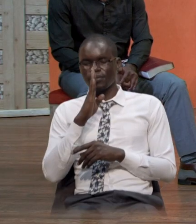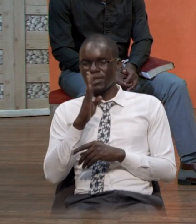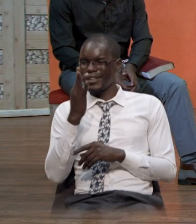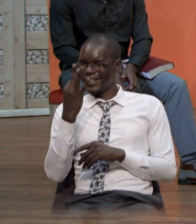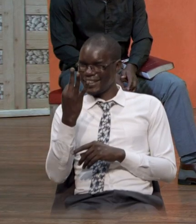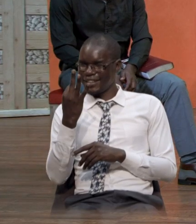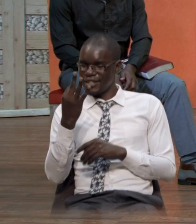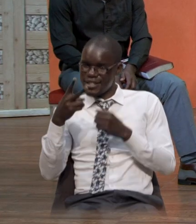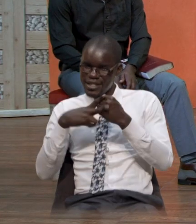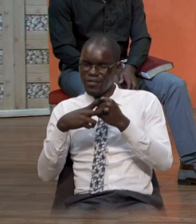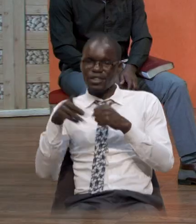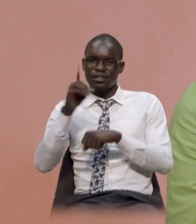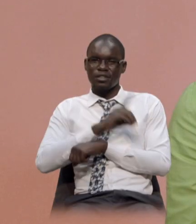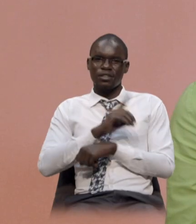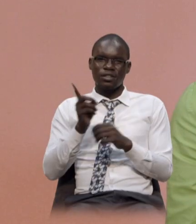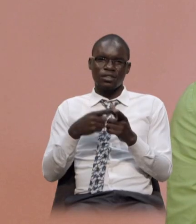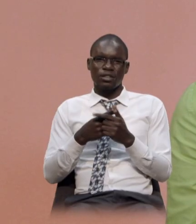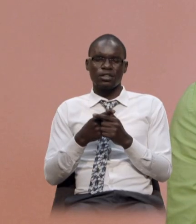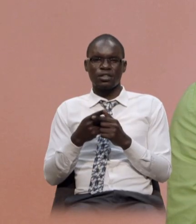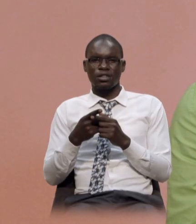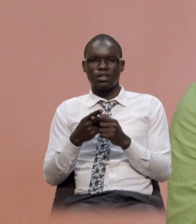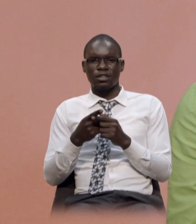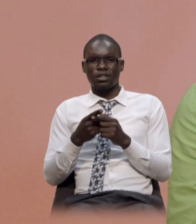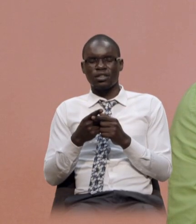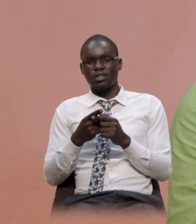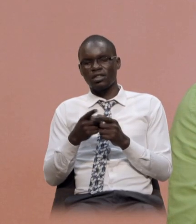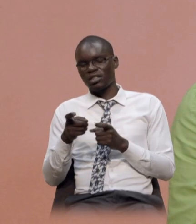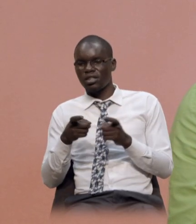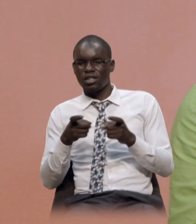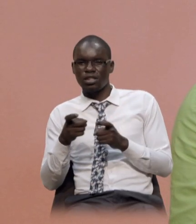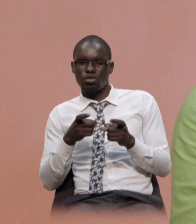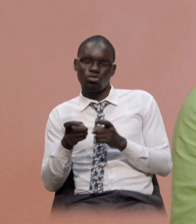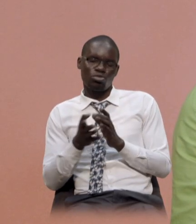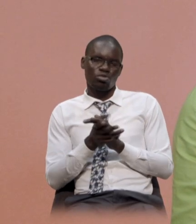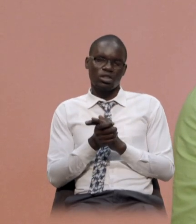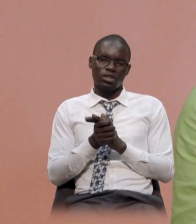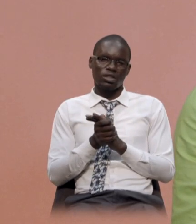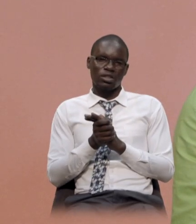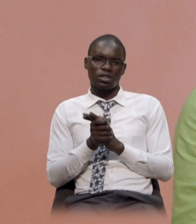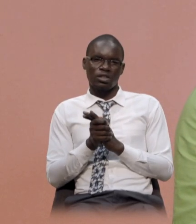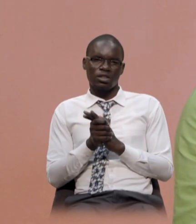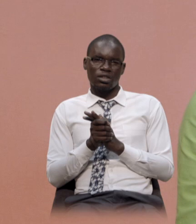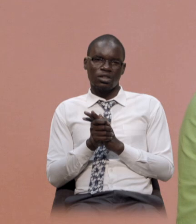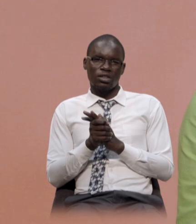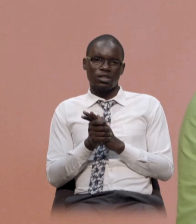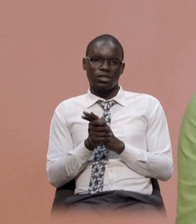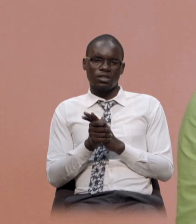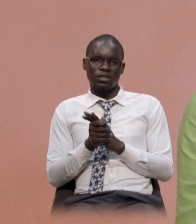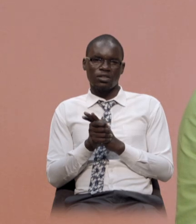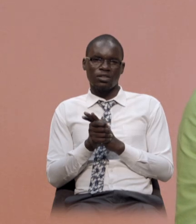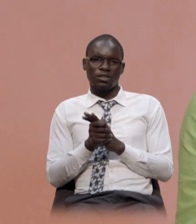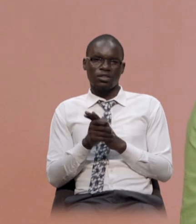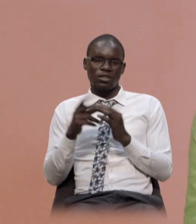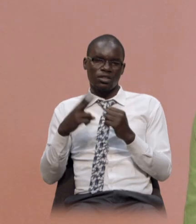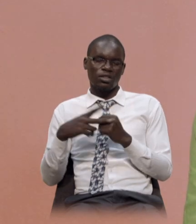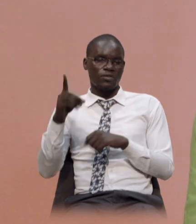for 7 days. He ruled over Tirza. Or is it Tirza? Tirza. For 7 days